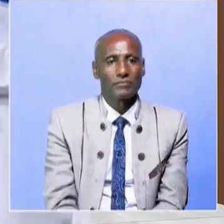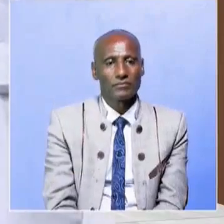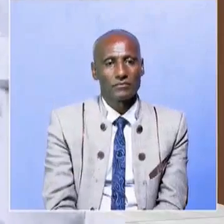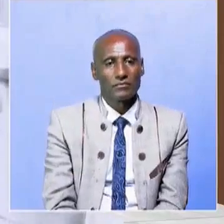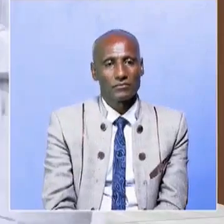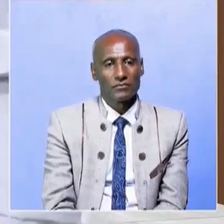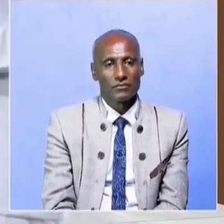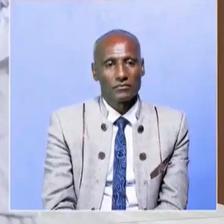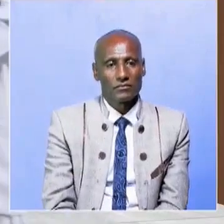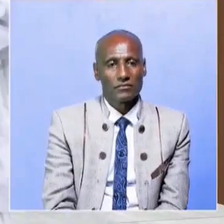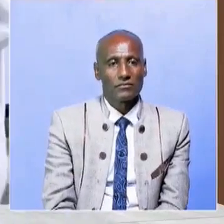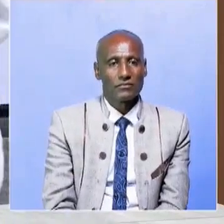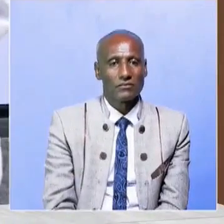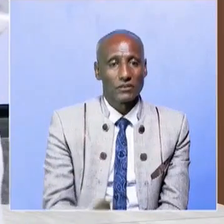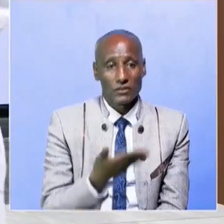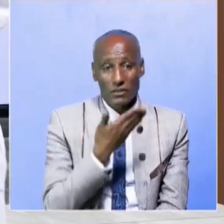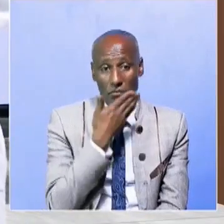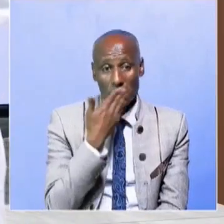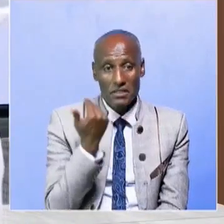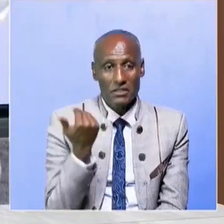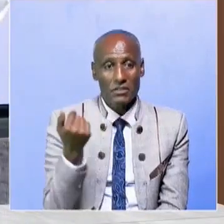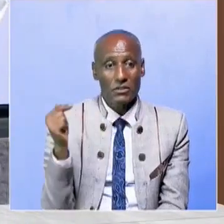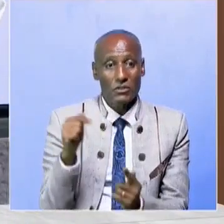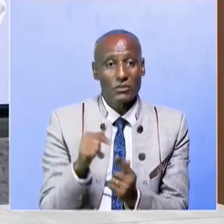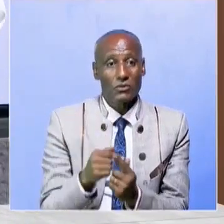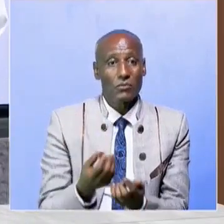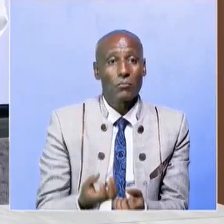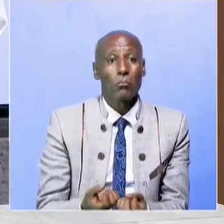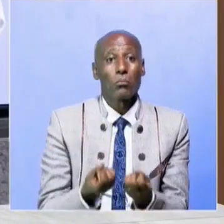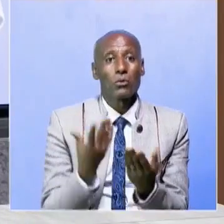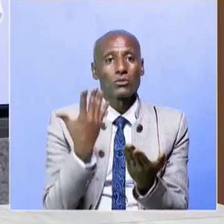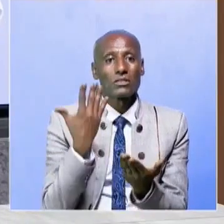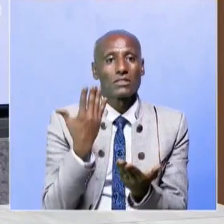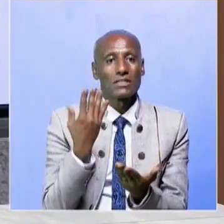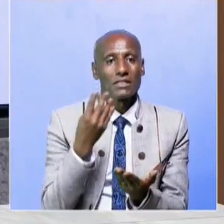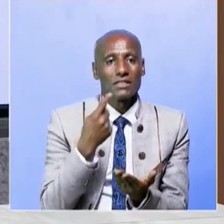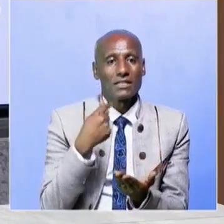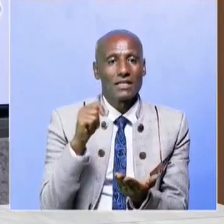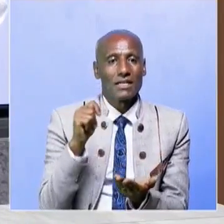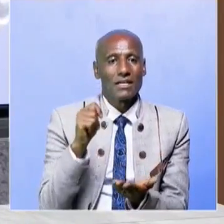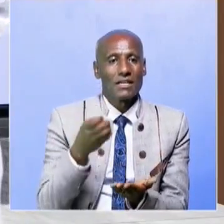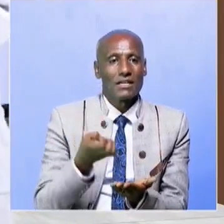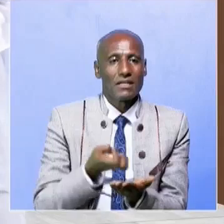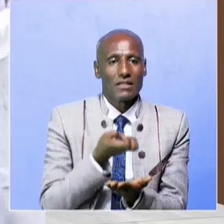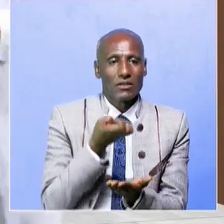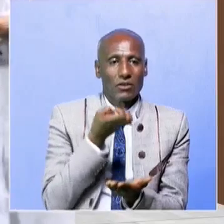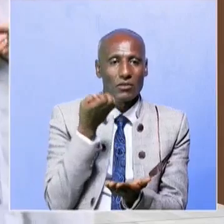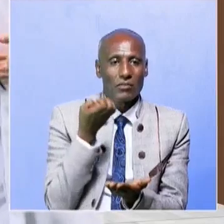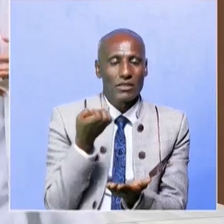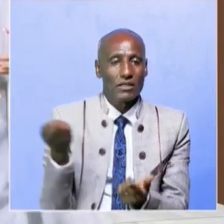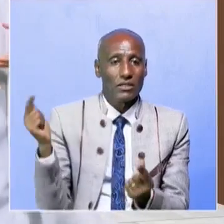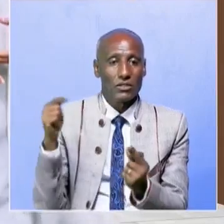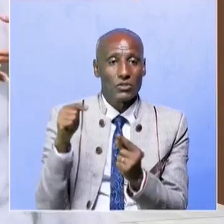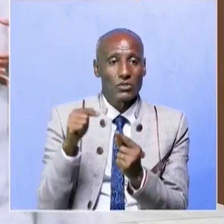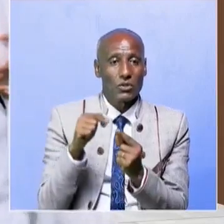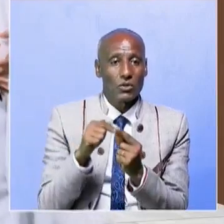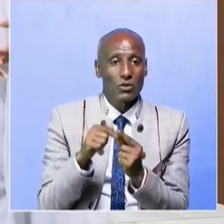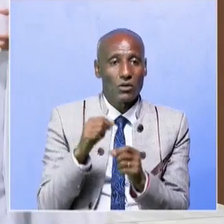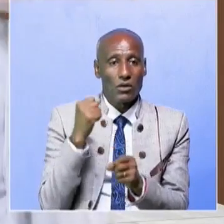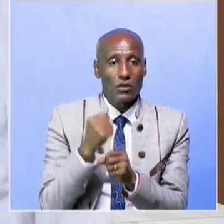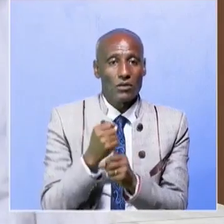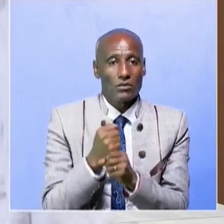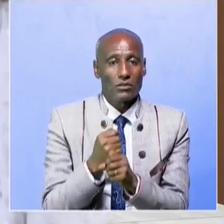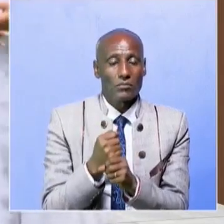city is doing its best to boost the economy. We said earlier, boost means to make